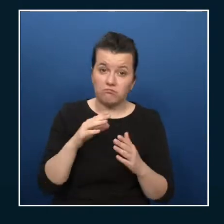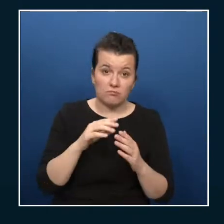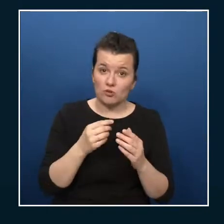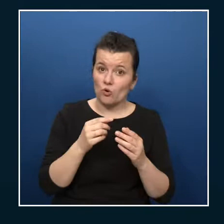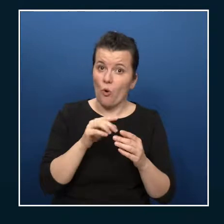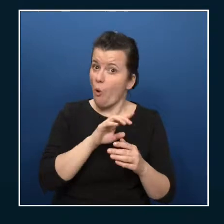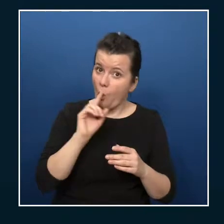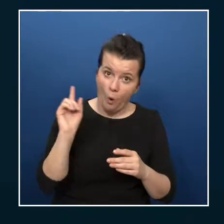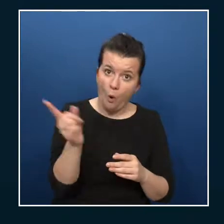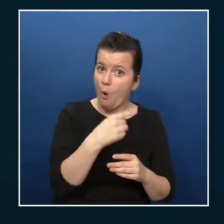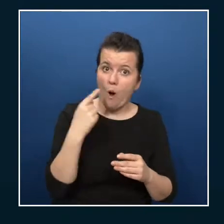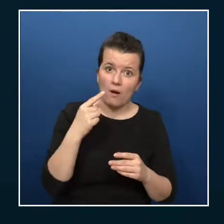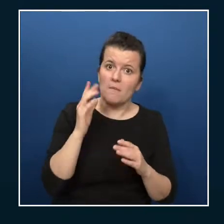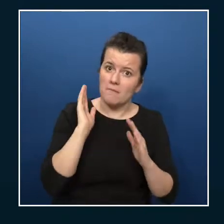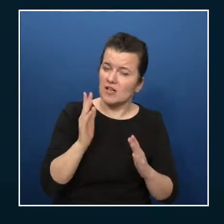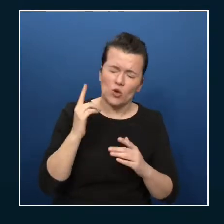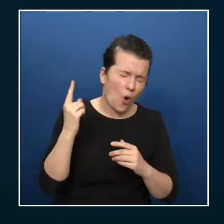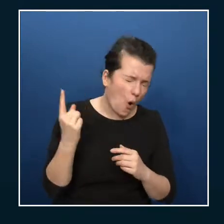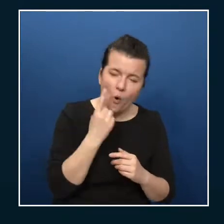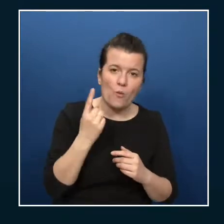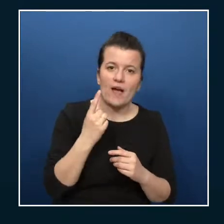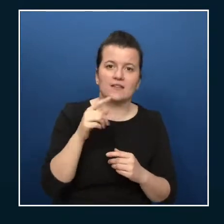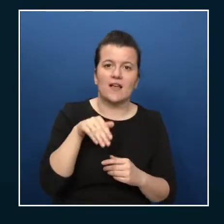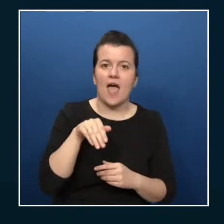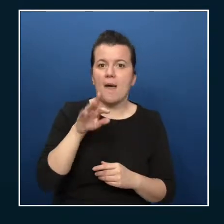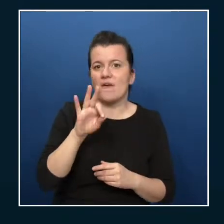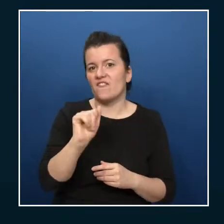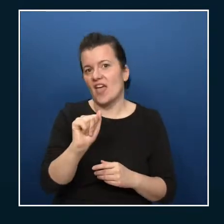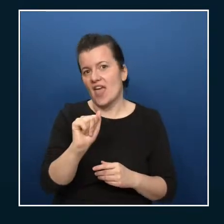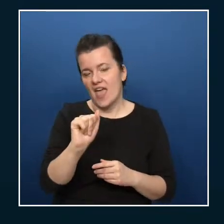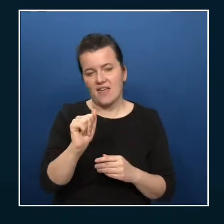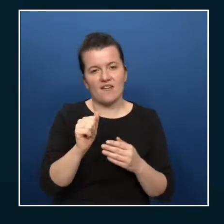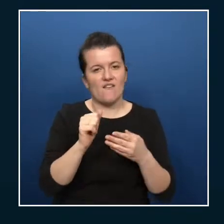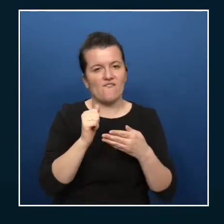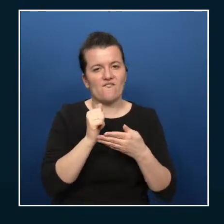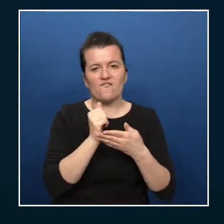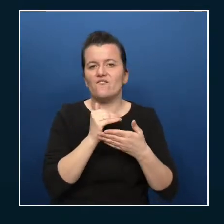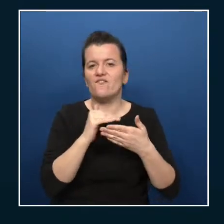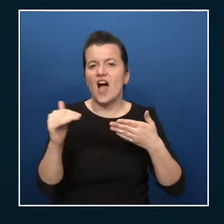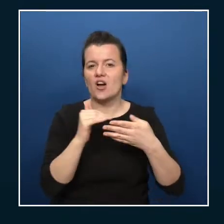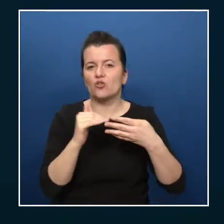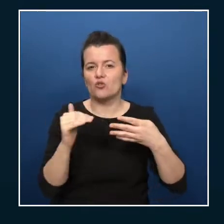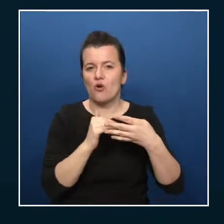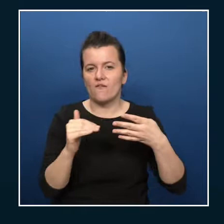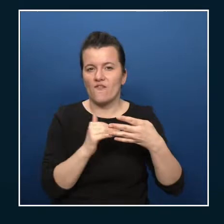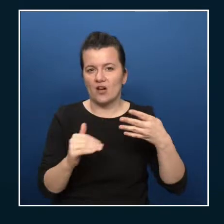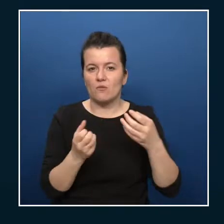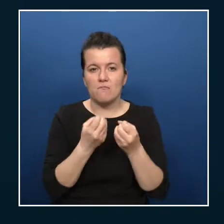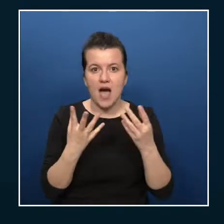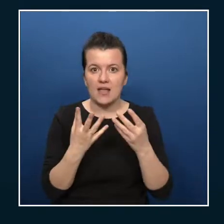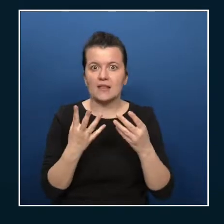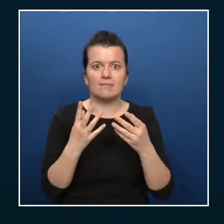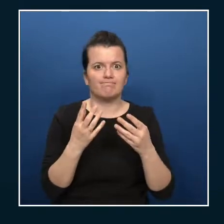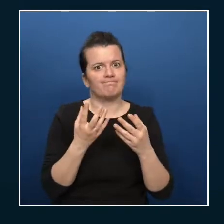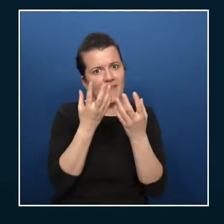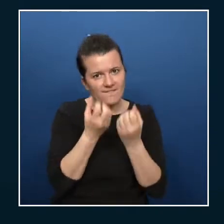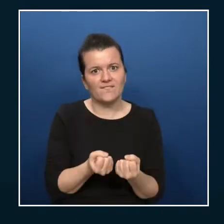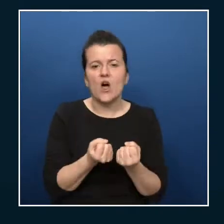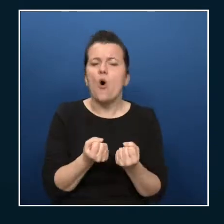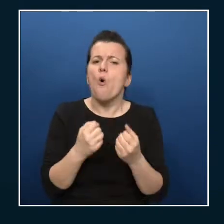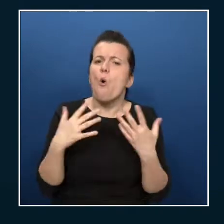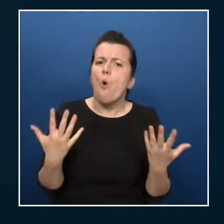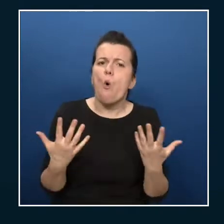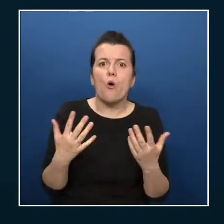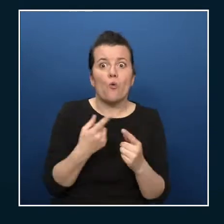there specific situations where you'd want to step up your security? Depends. It's an